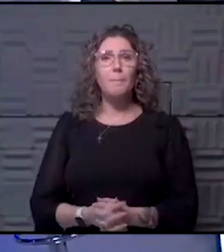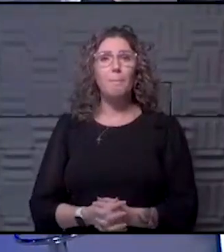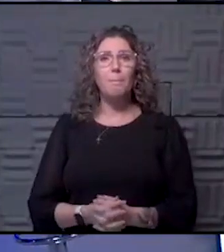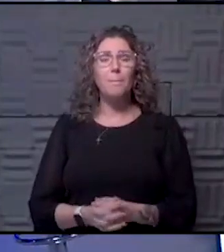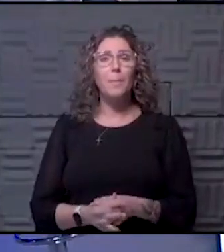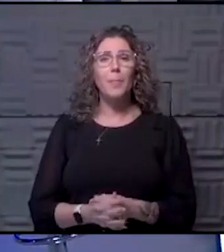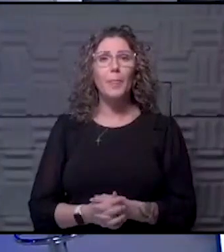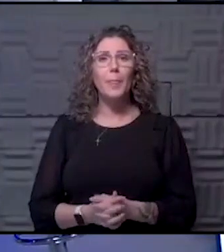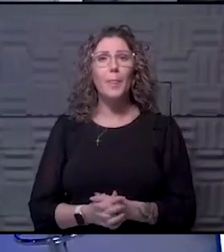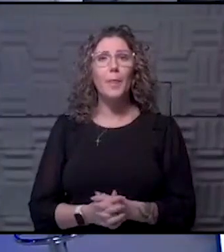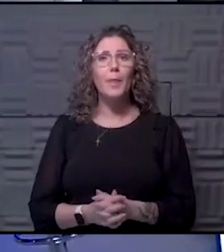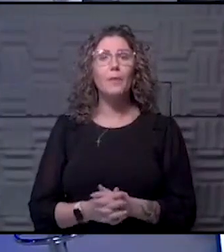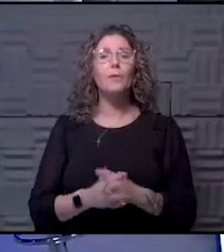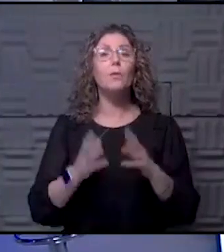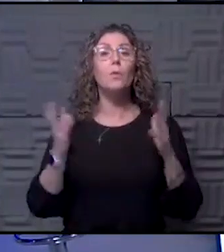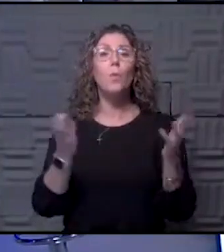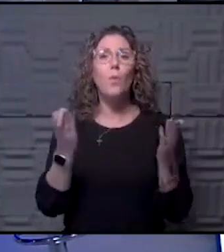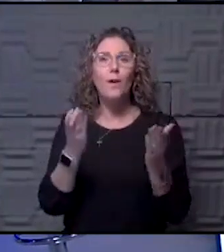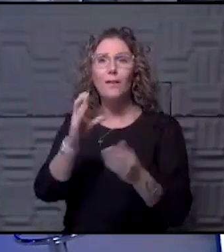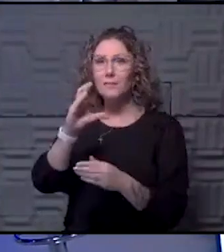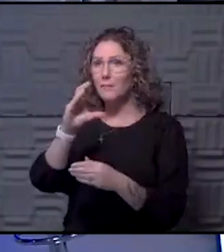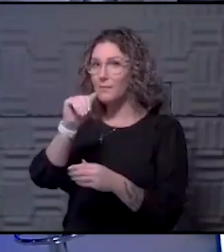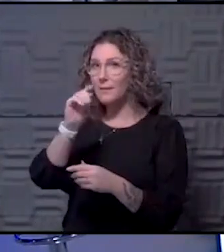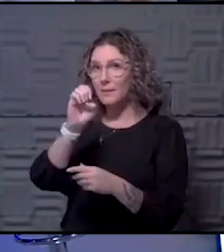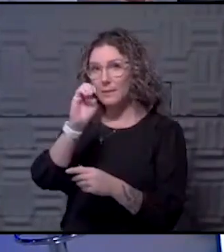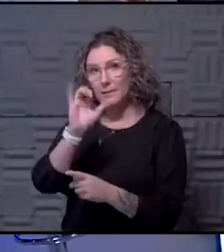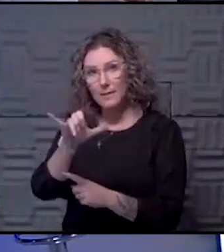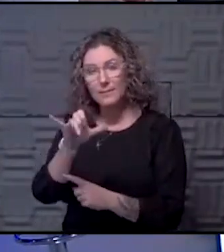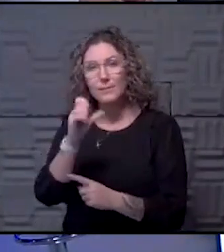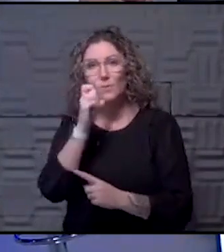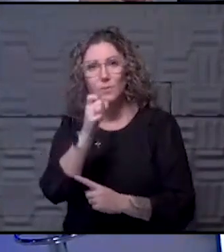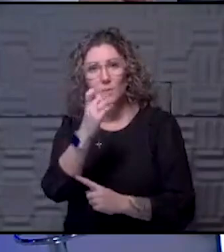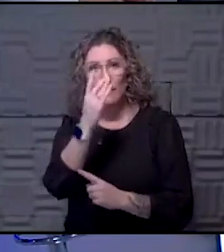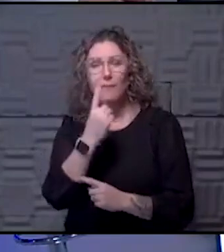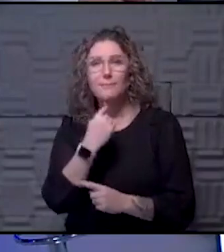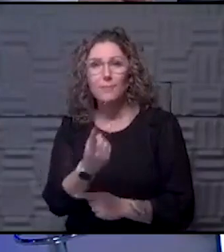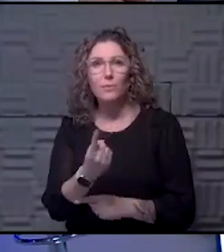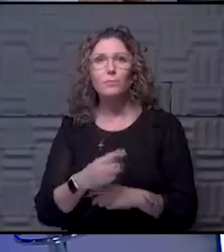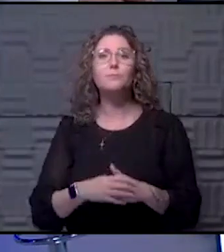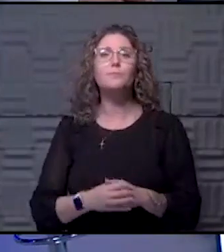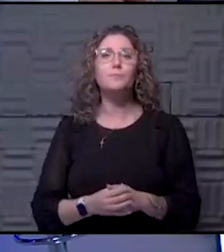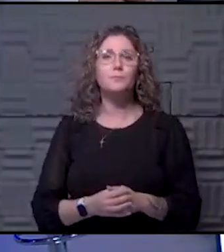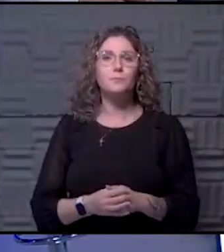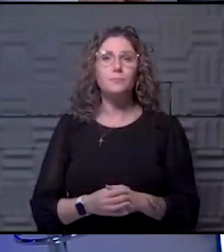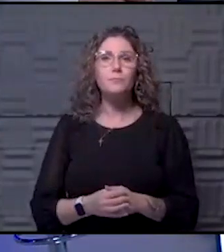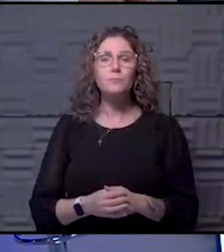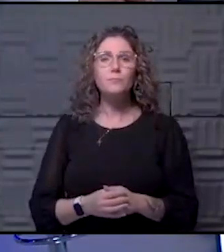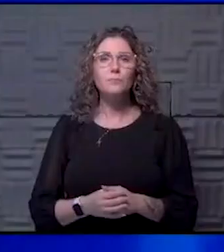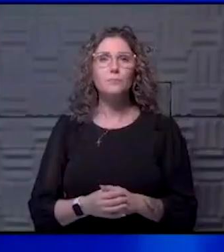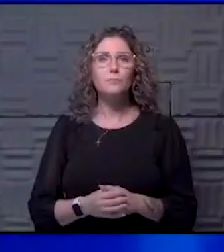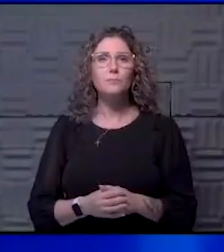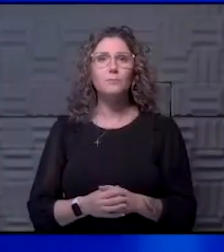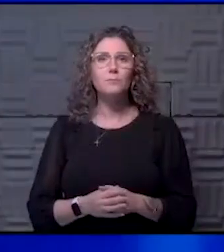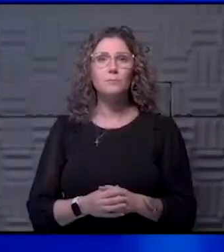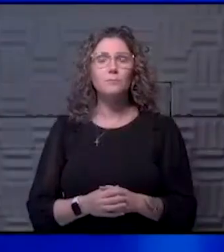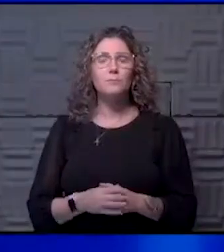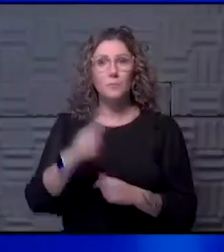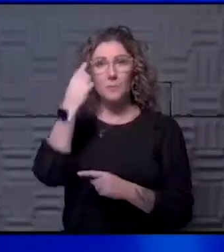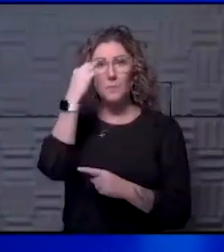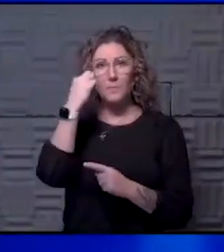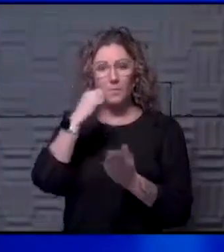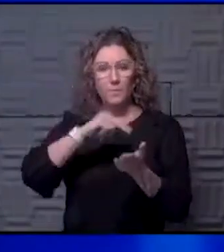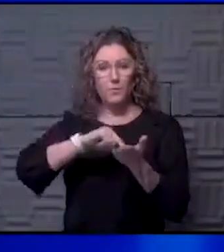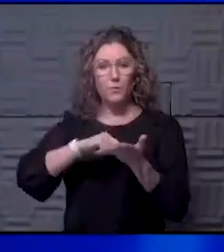What Casey probably wouldn't tell you is that for our nursing